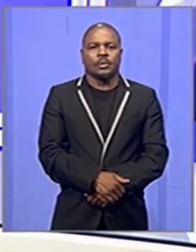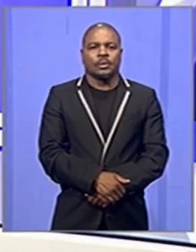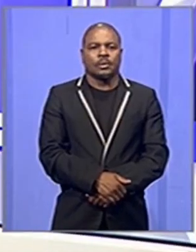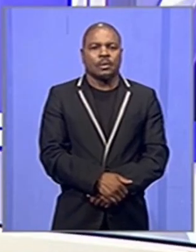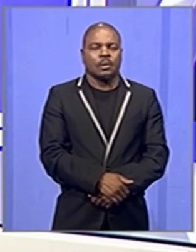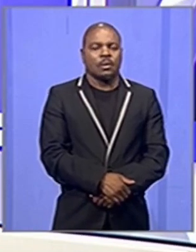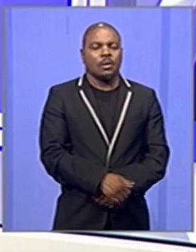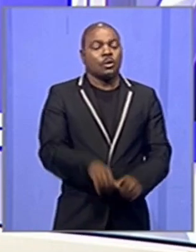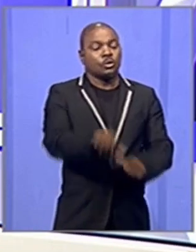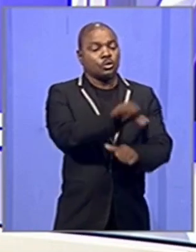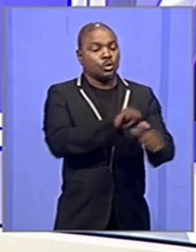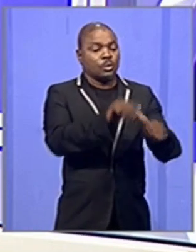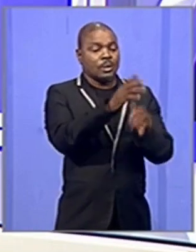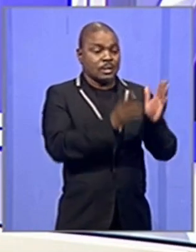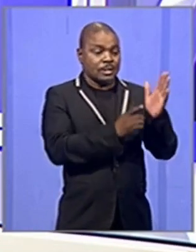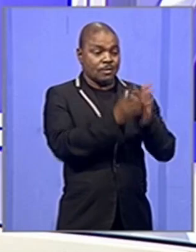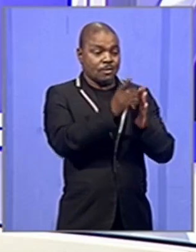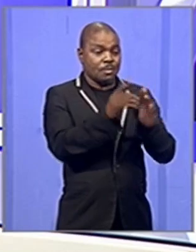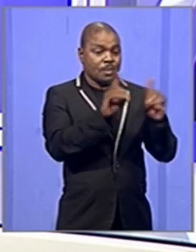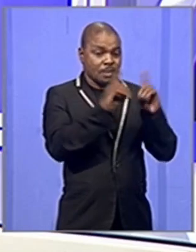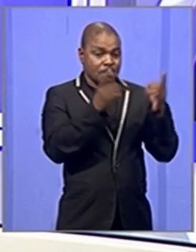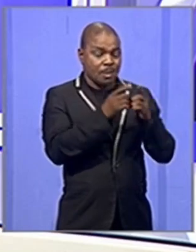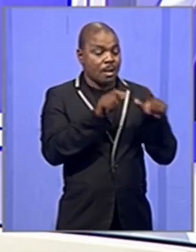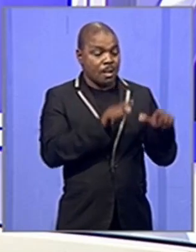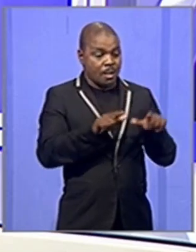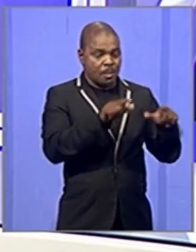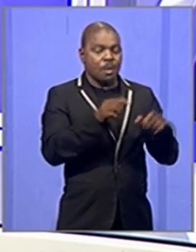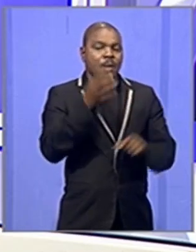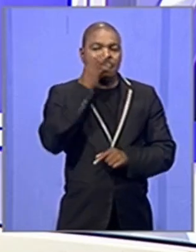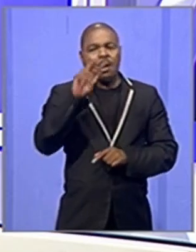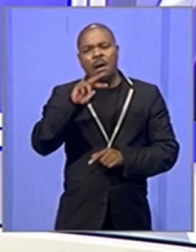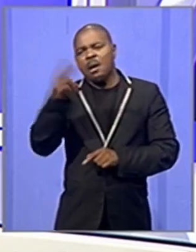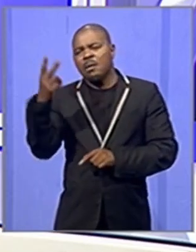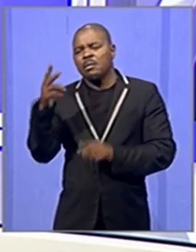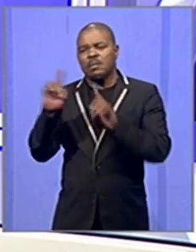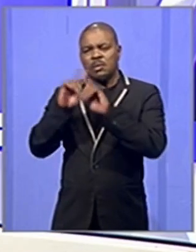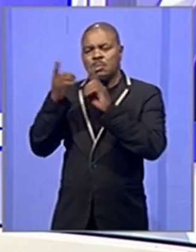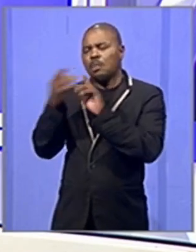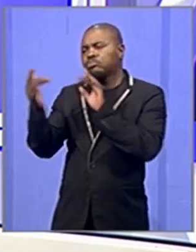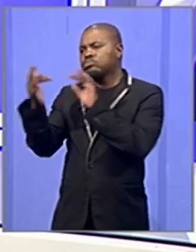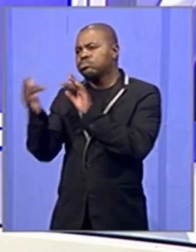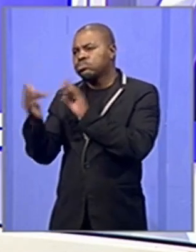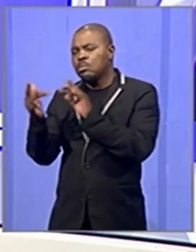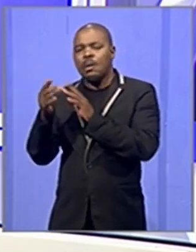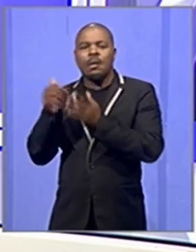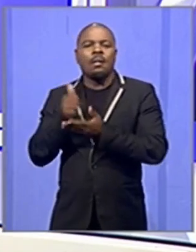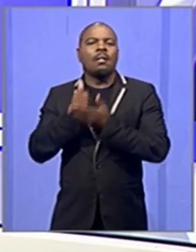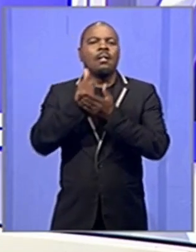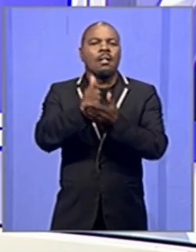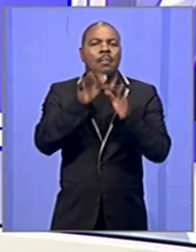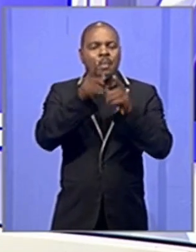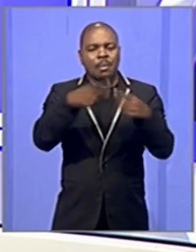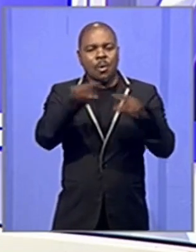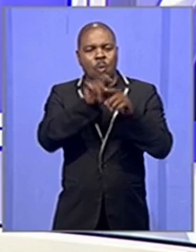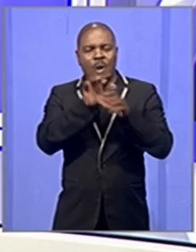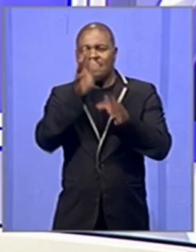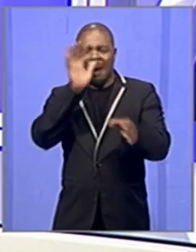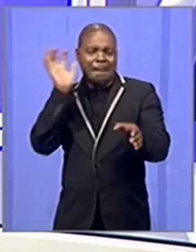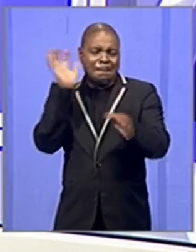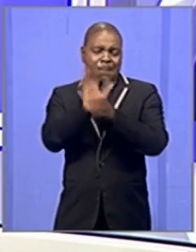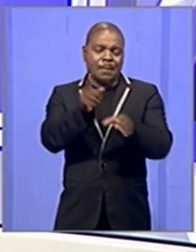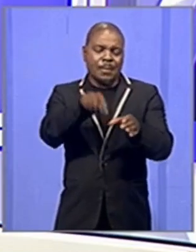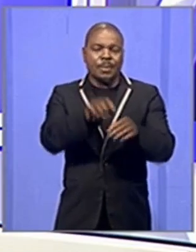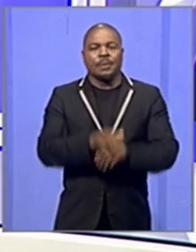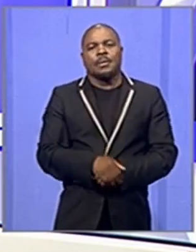Lefapha la Tlhabololo loago kwa Limpopo la re le tla golagana le mafapha mangwe a puso go thusa batswasetlhabelo ba ditlhaselo tsa mogoso. Batho